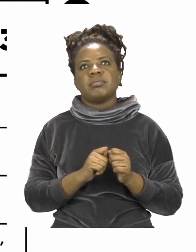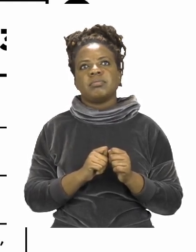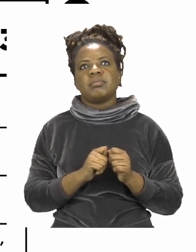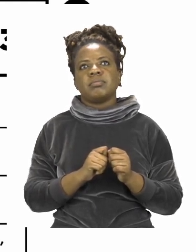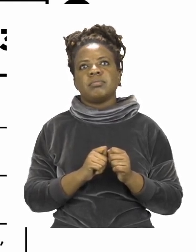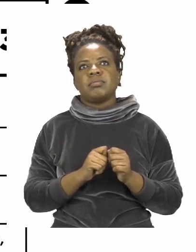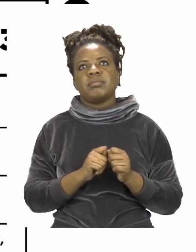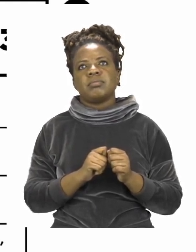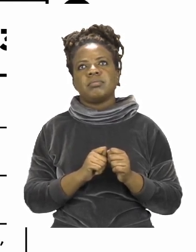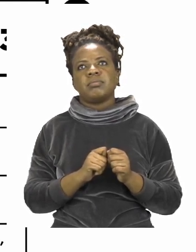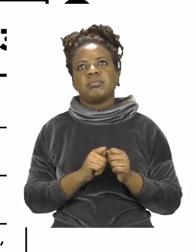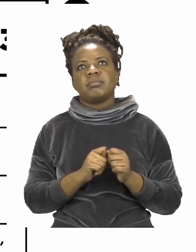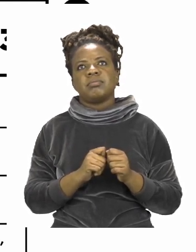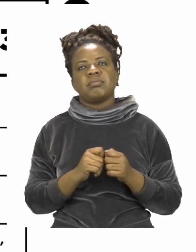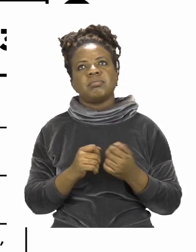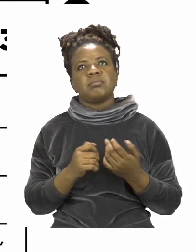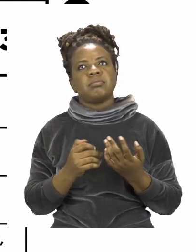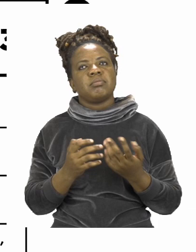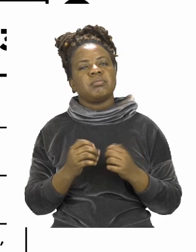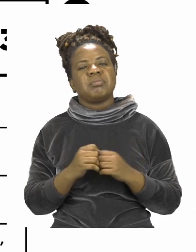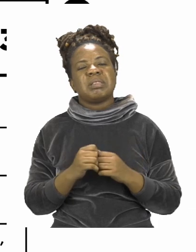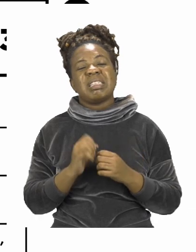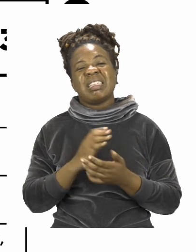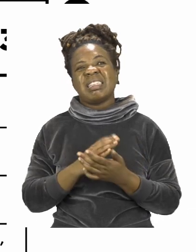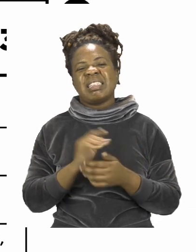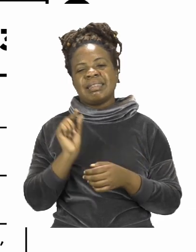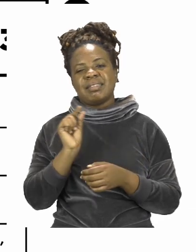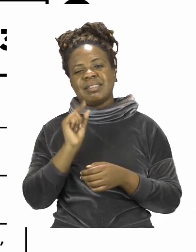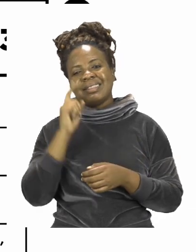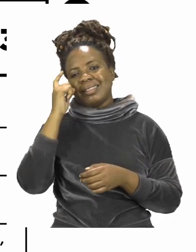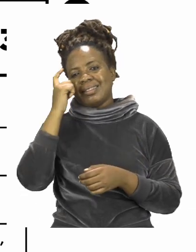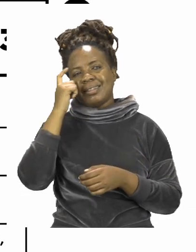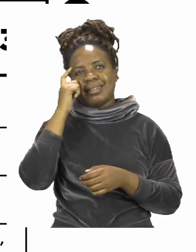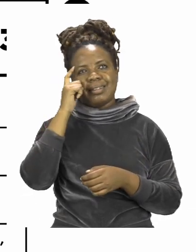It also shows a little bit of doubt as well.